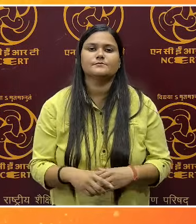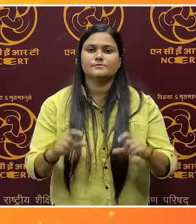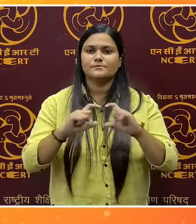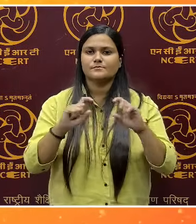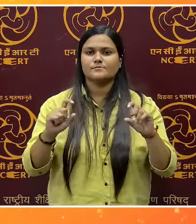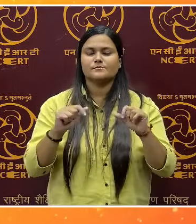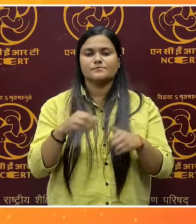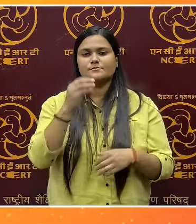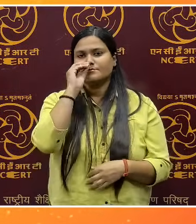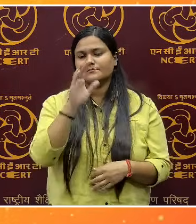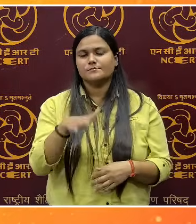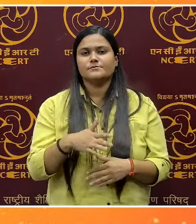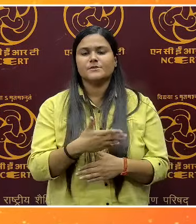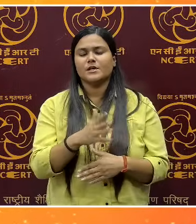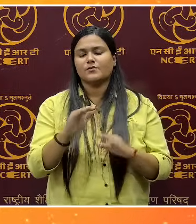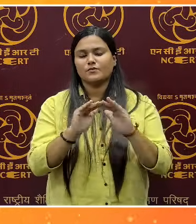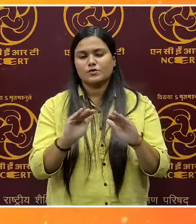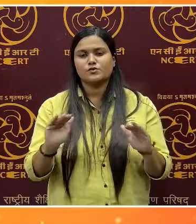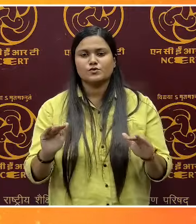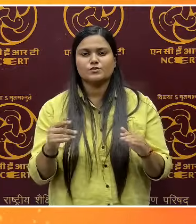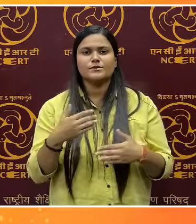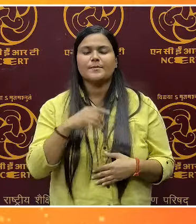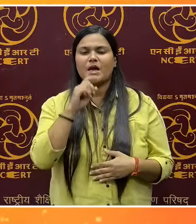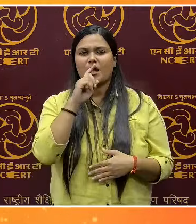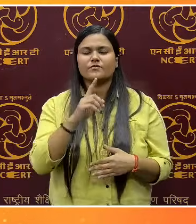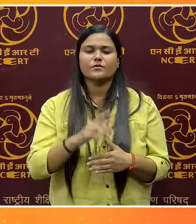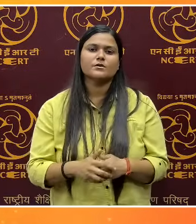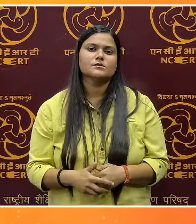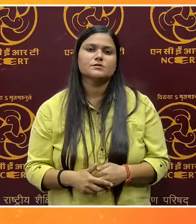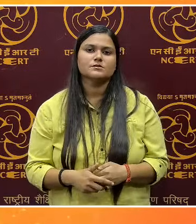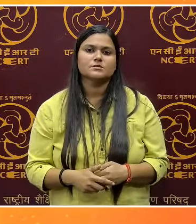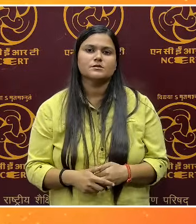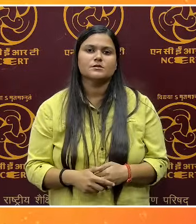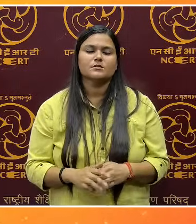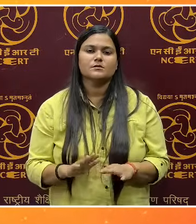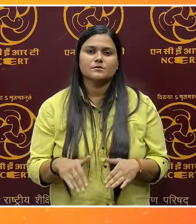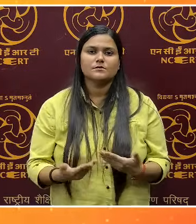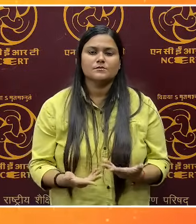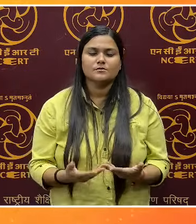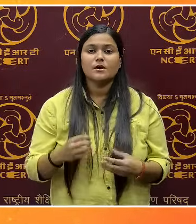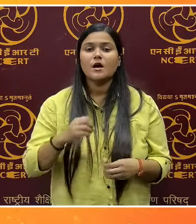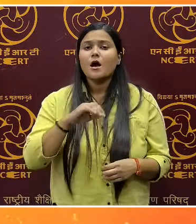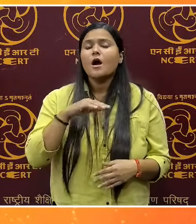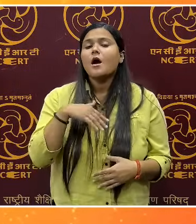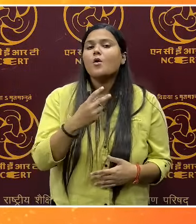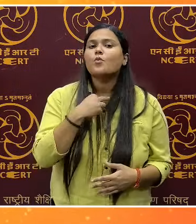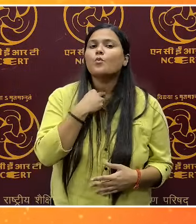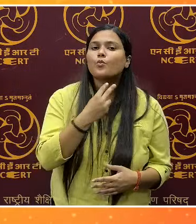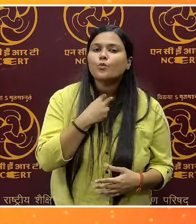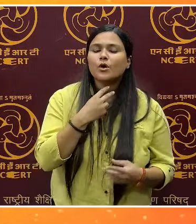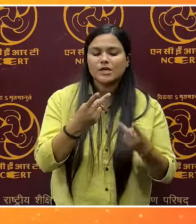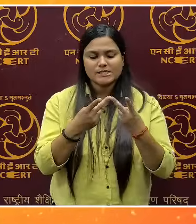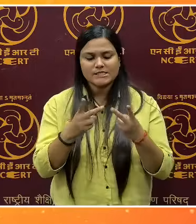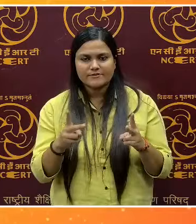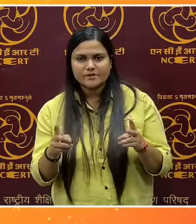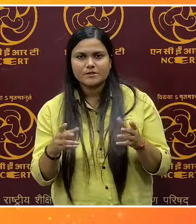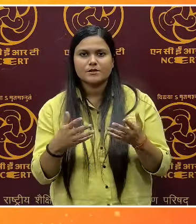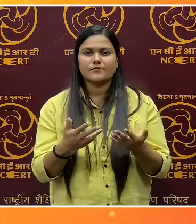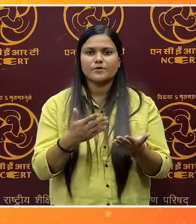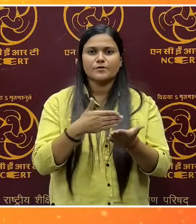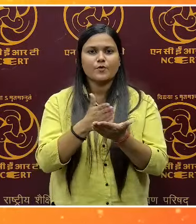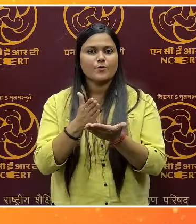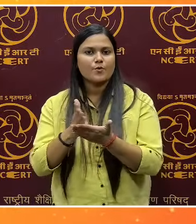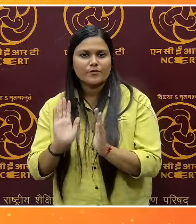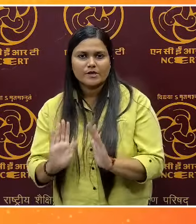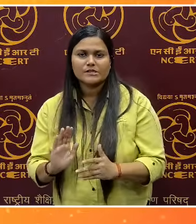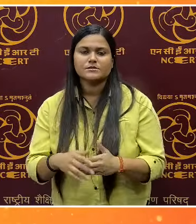easy for children, me. suppose, let me tell you the pronunciation also, how we call this in different ways. It is there in